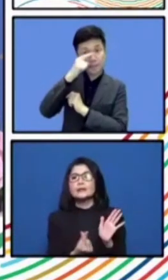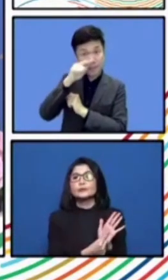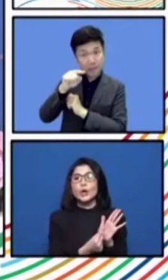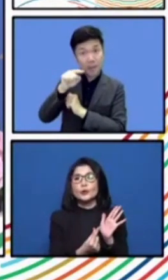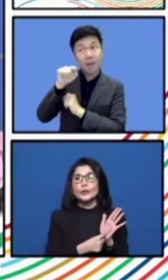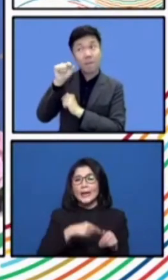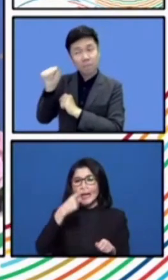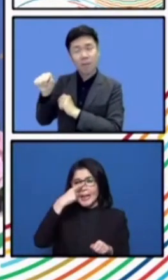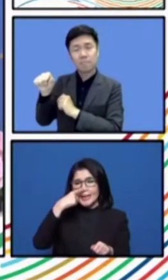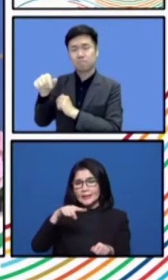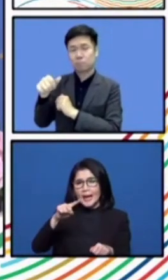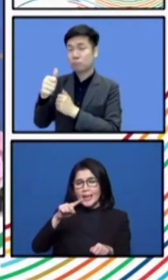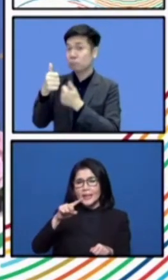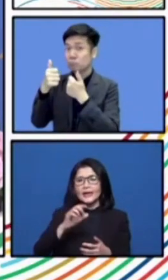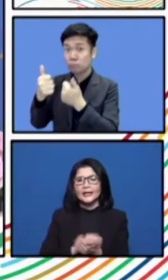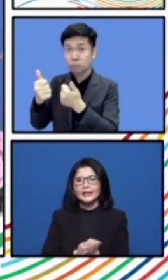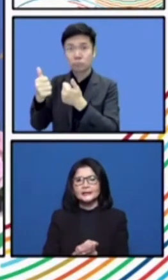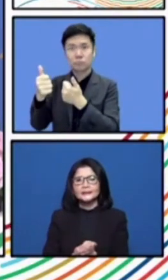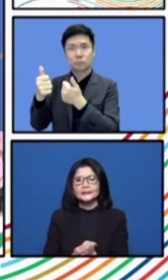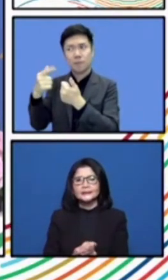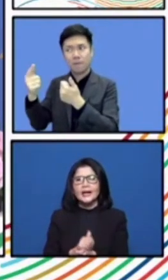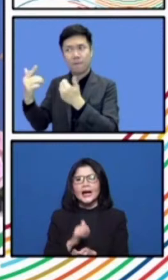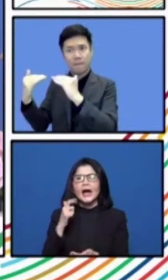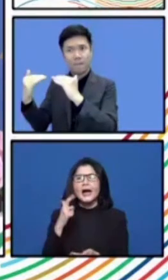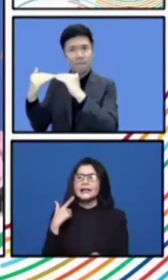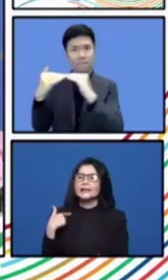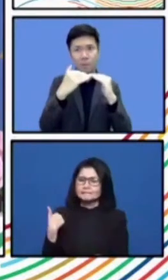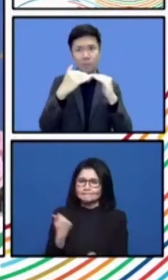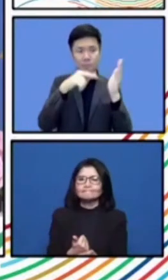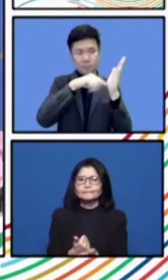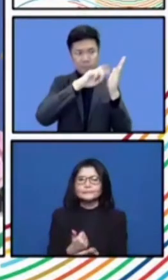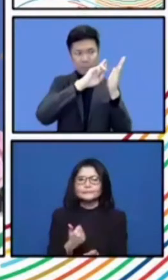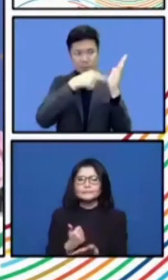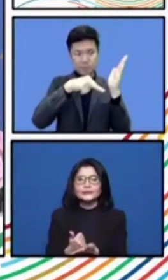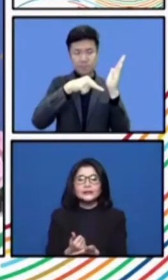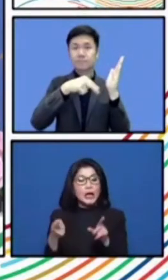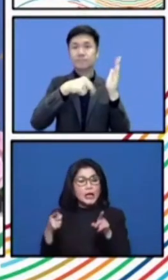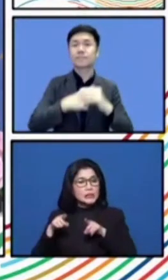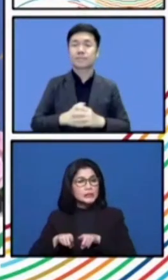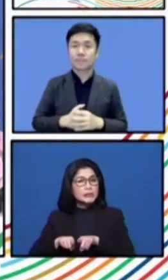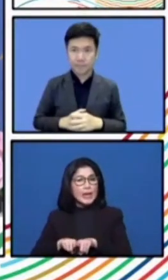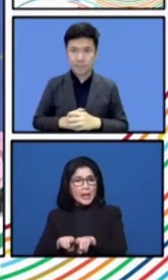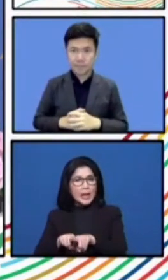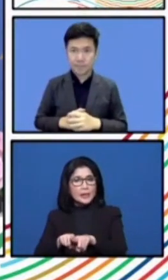of being in compliance with the provision of the crpd